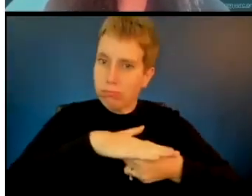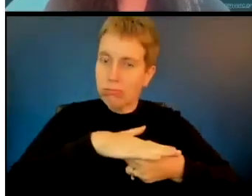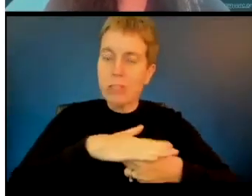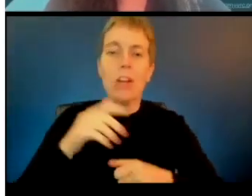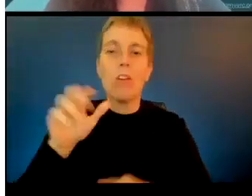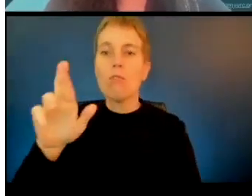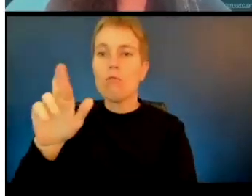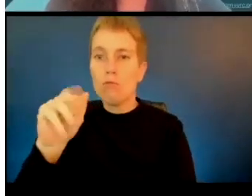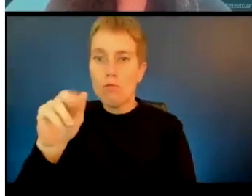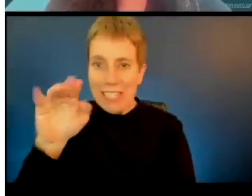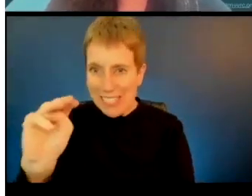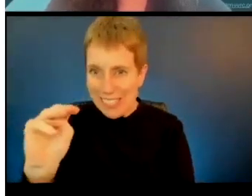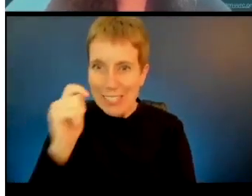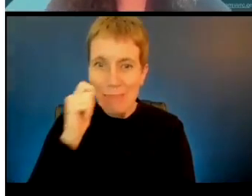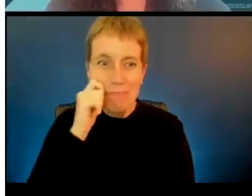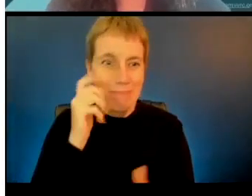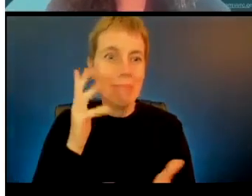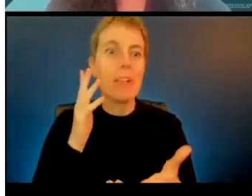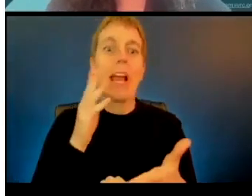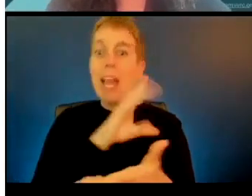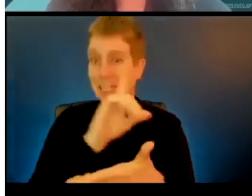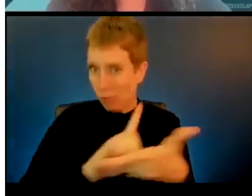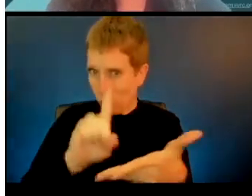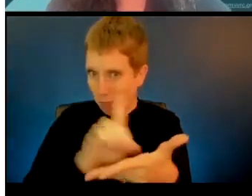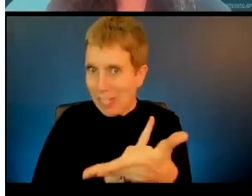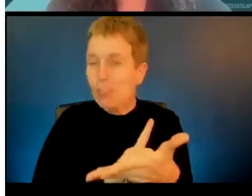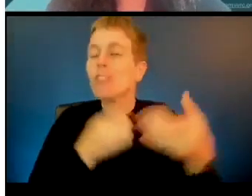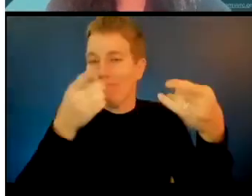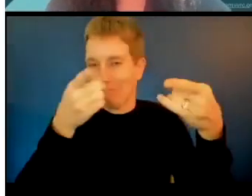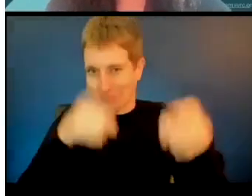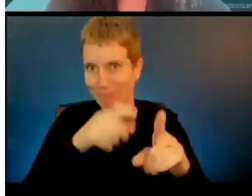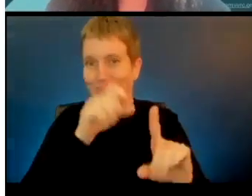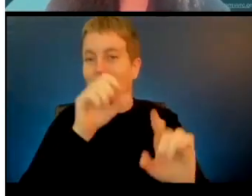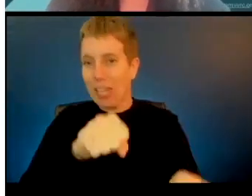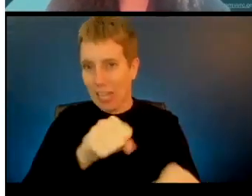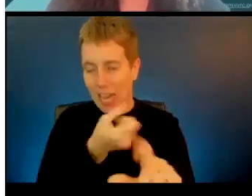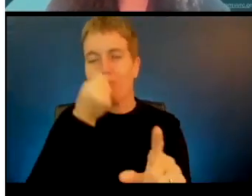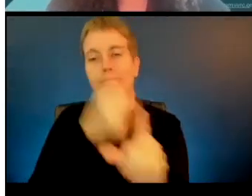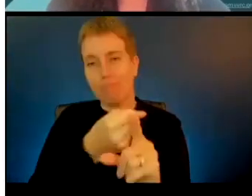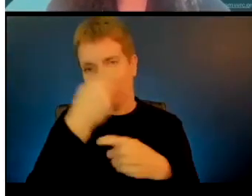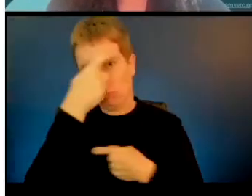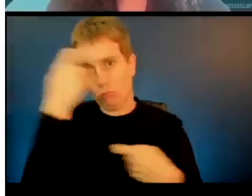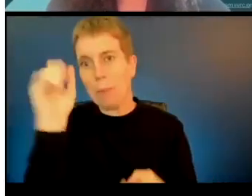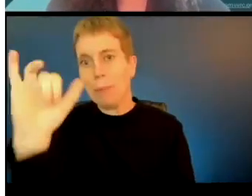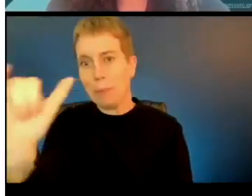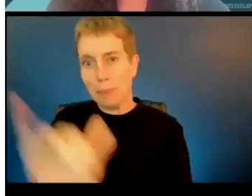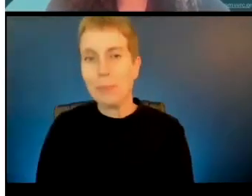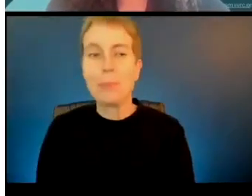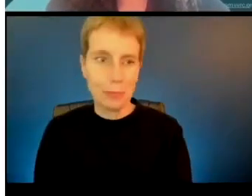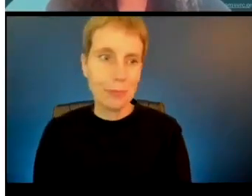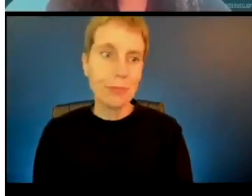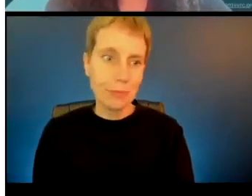about in a minute context when it comes to mass violence incidents. You can go to the next slide.